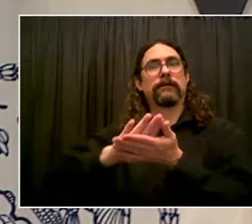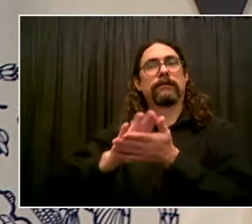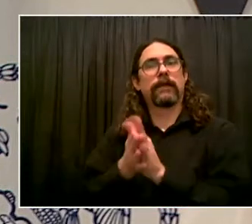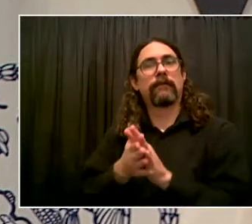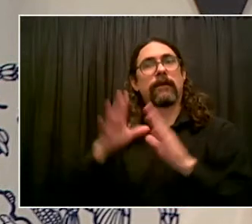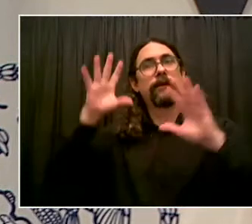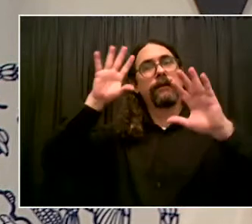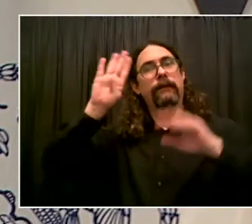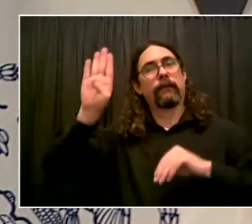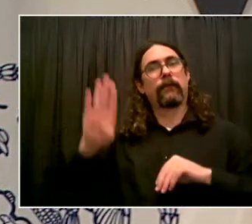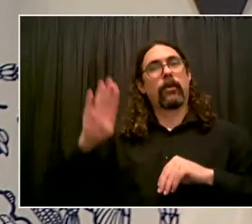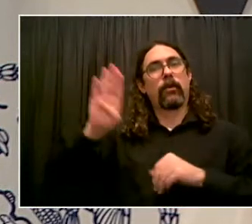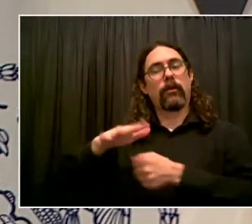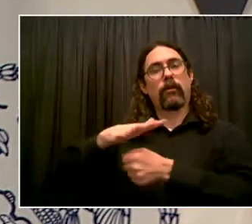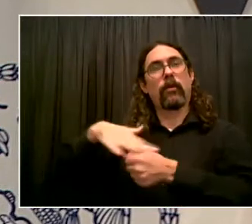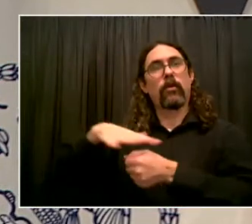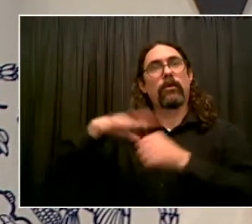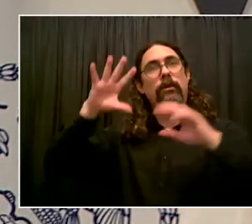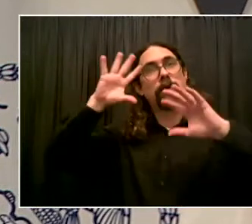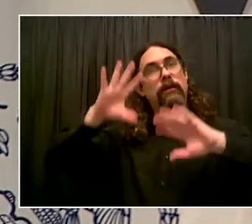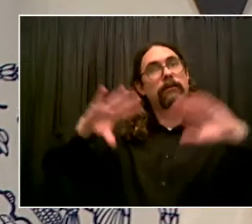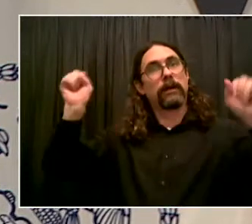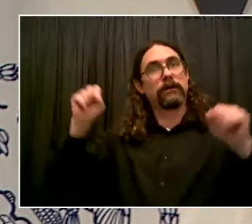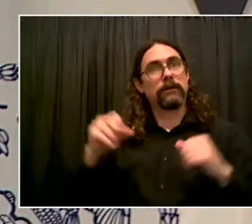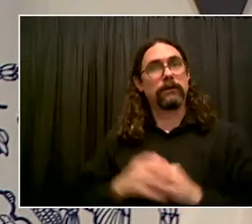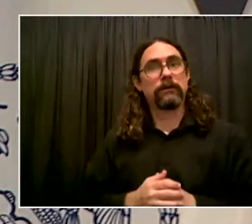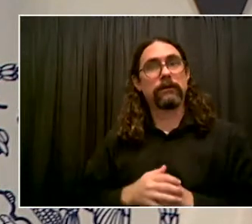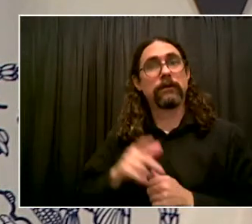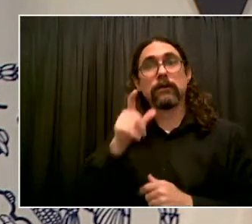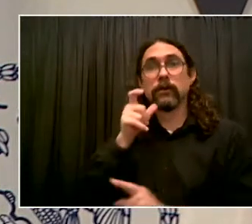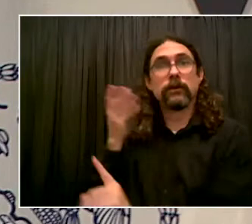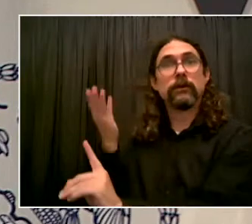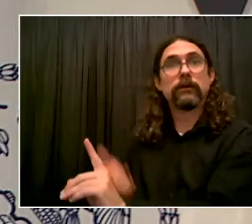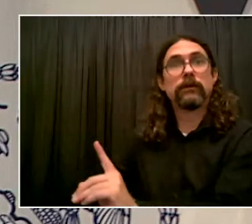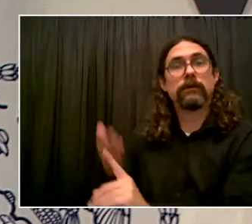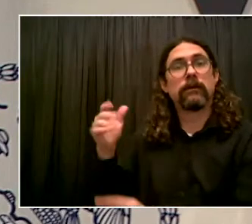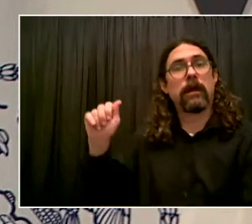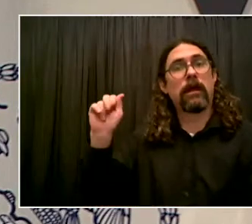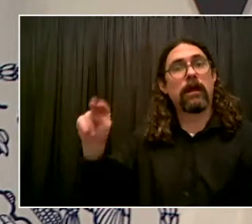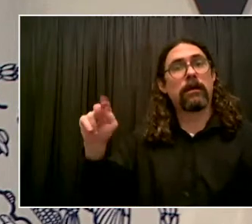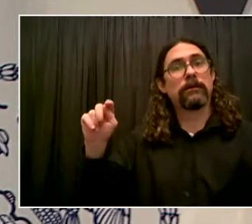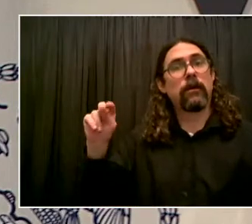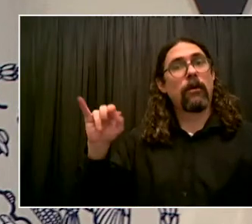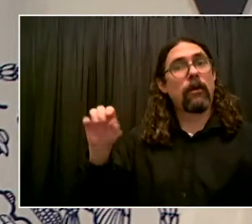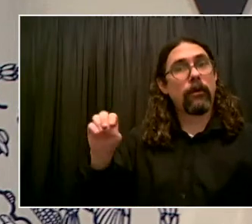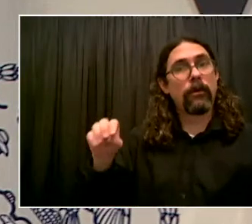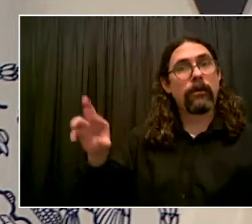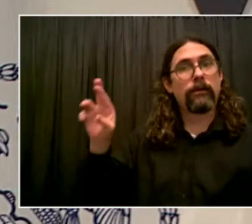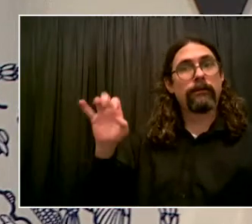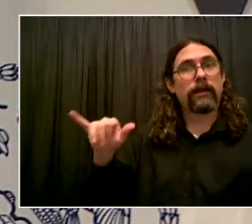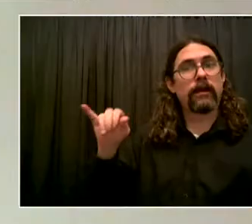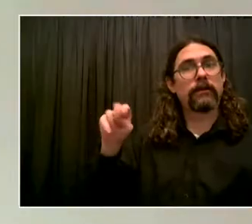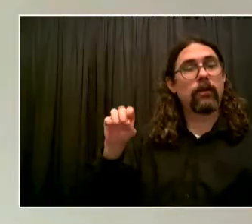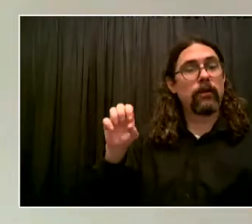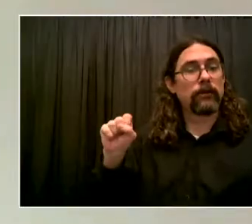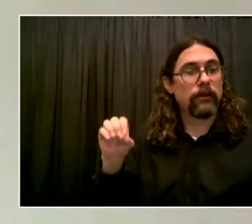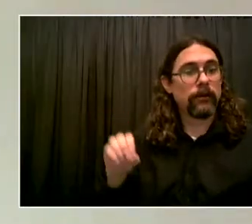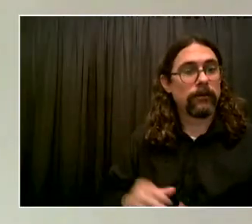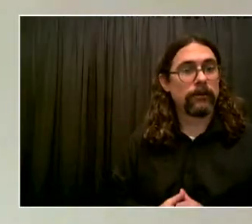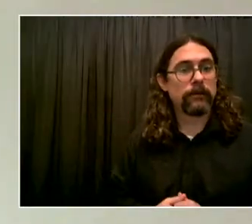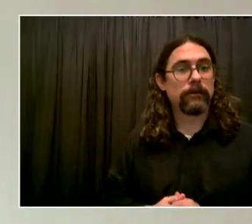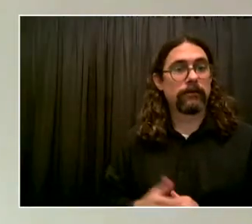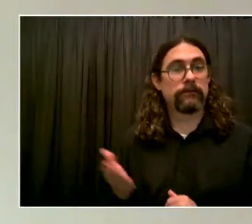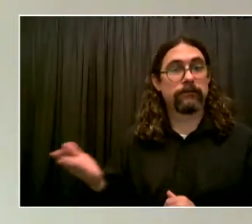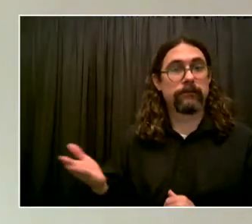Thank you so much, Mayor de Blasio. And I just want to say, Andy, that was absolutely amazing. Thank you so much for your